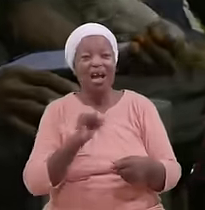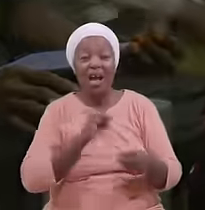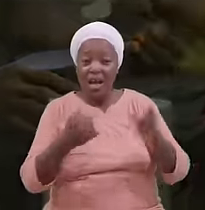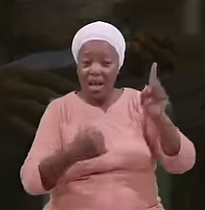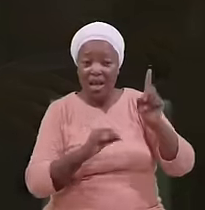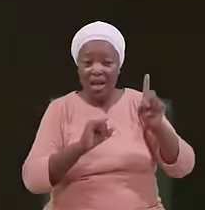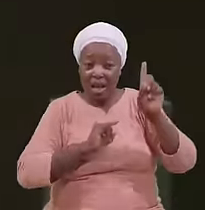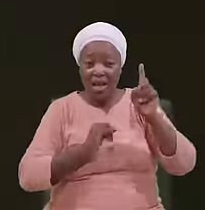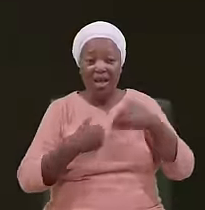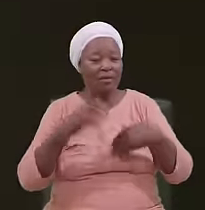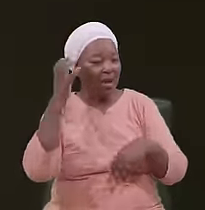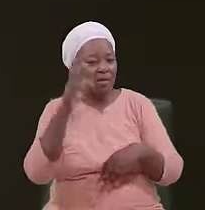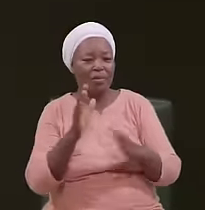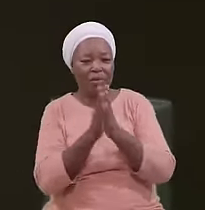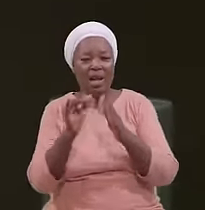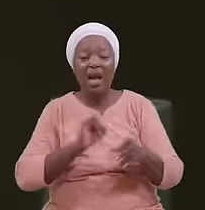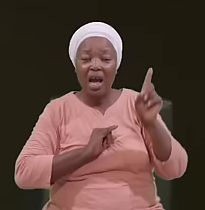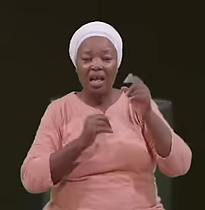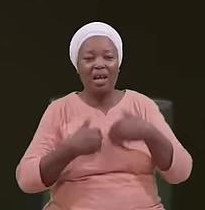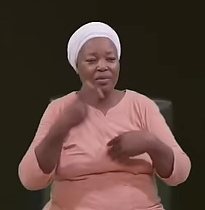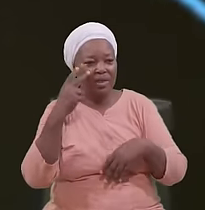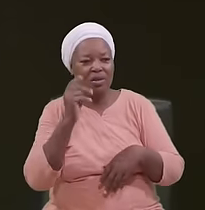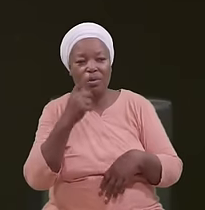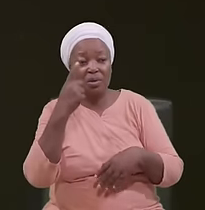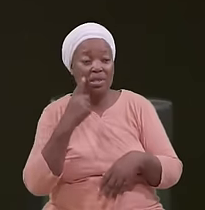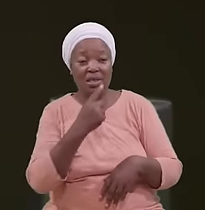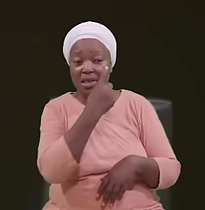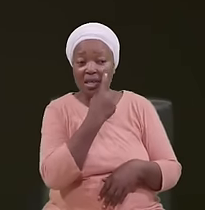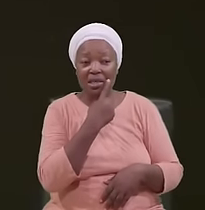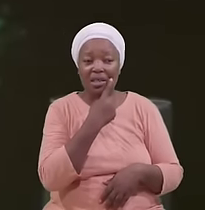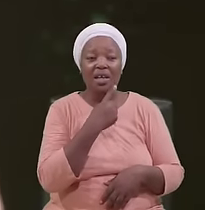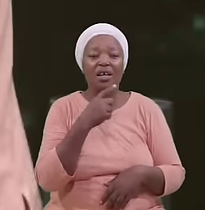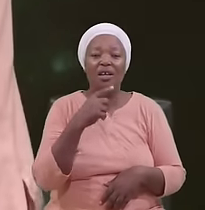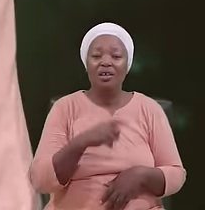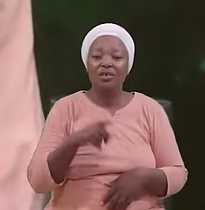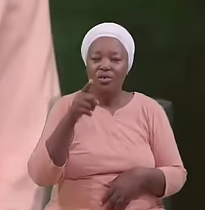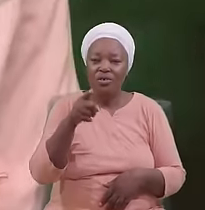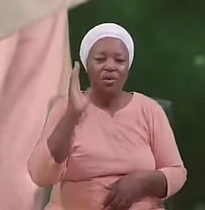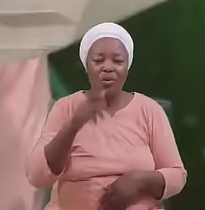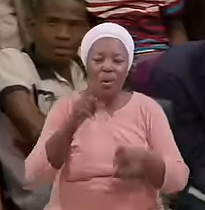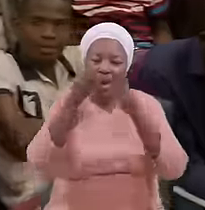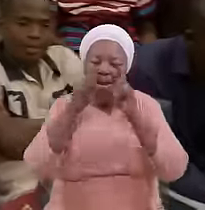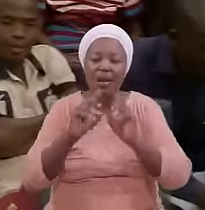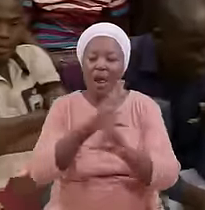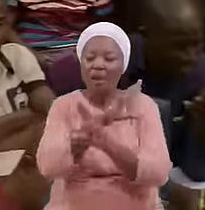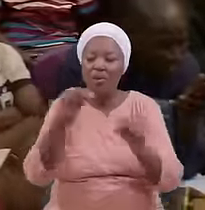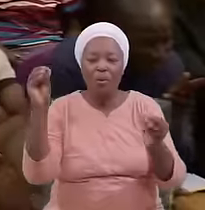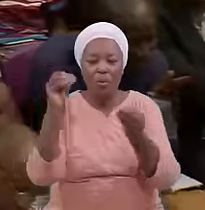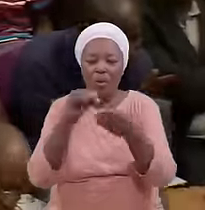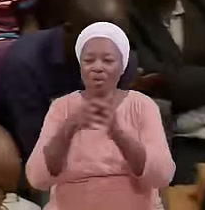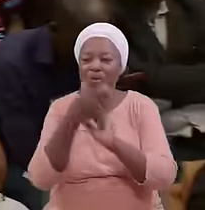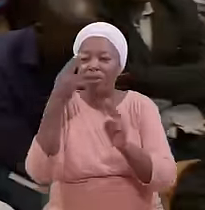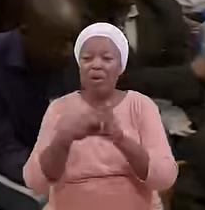prayer. I have seen thy tears. You will weep no more.